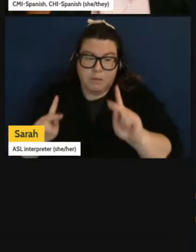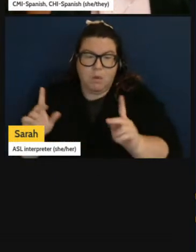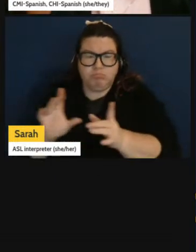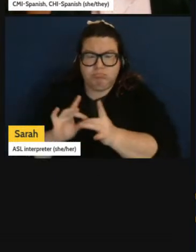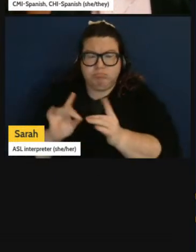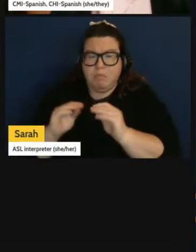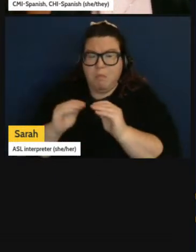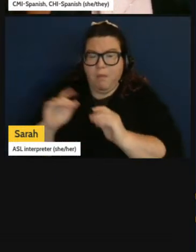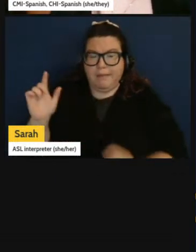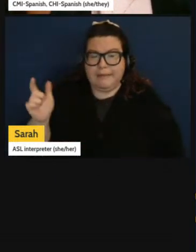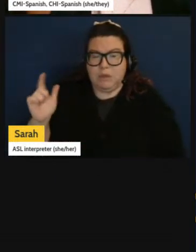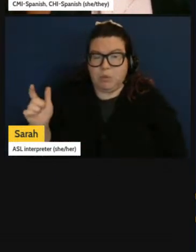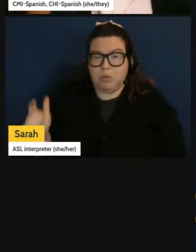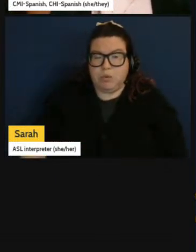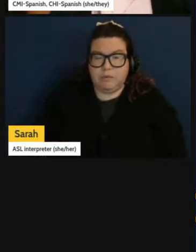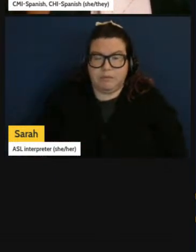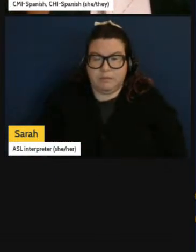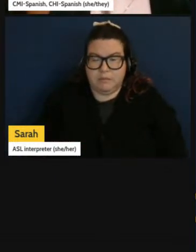bit later.